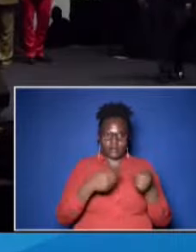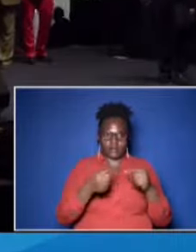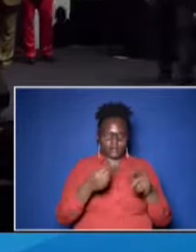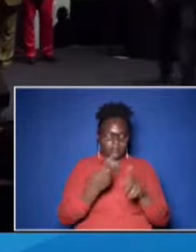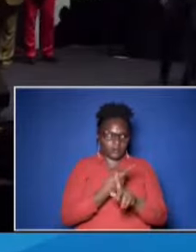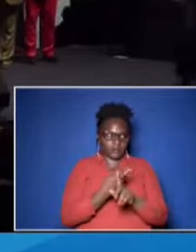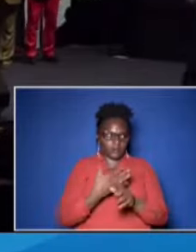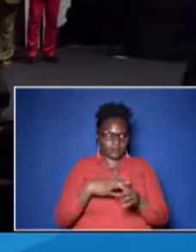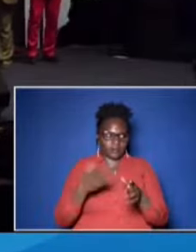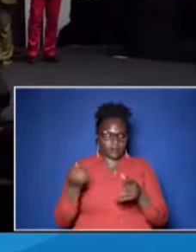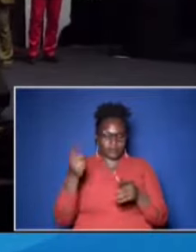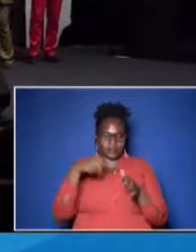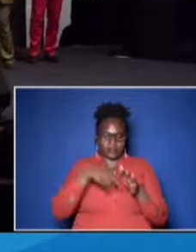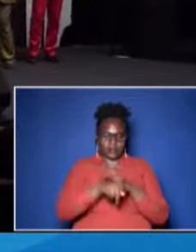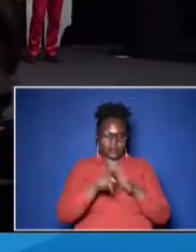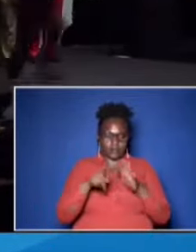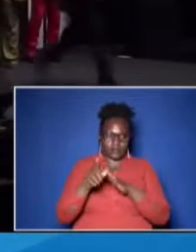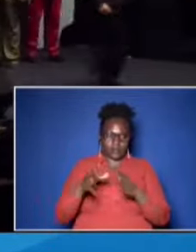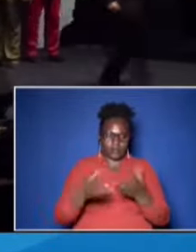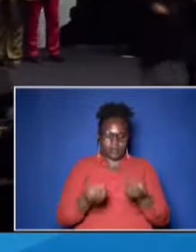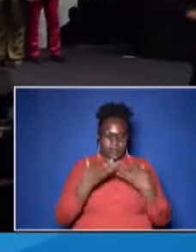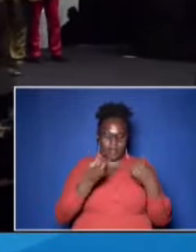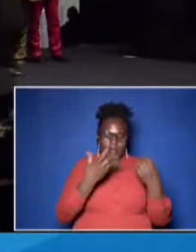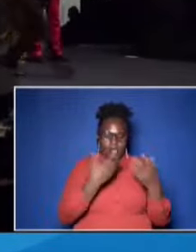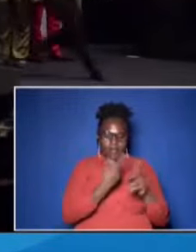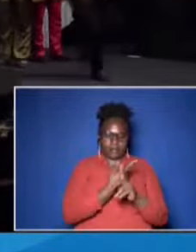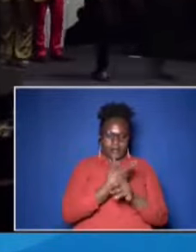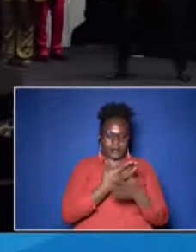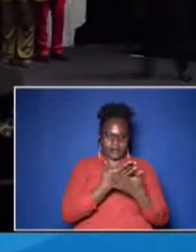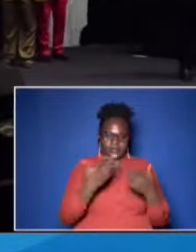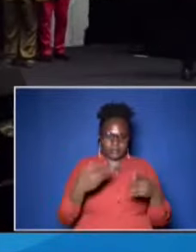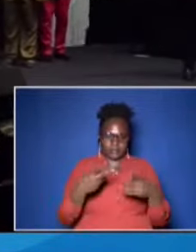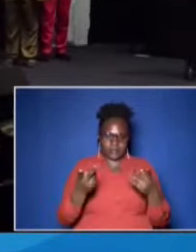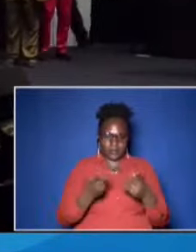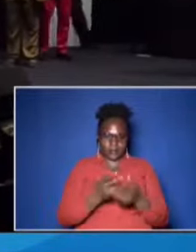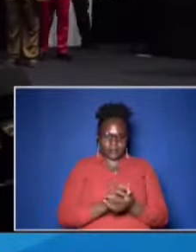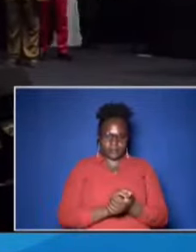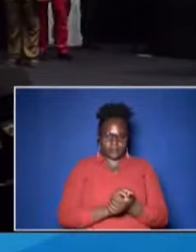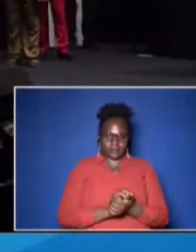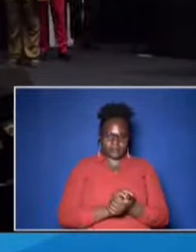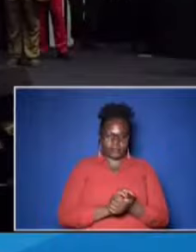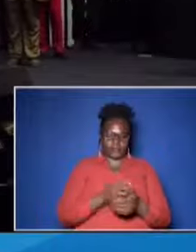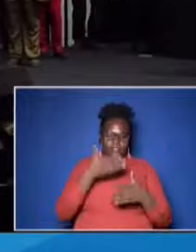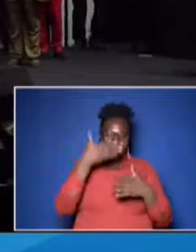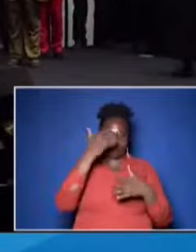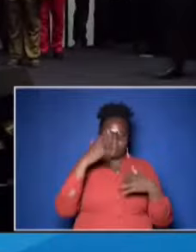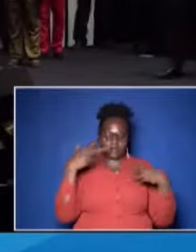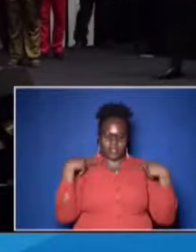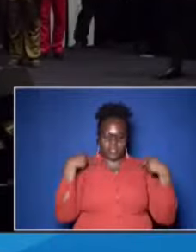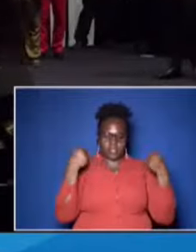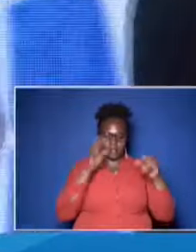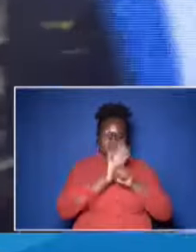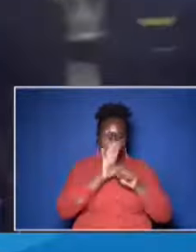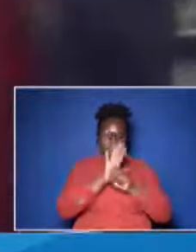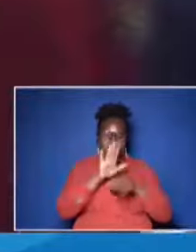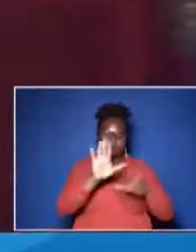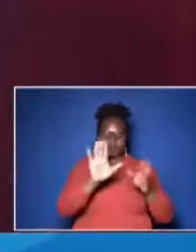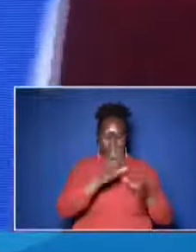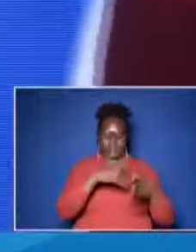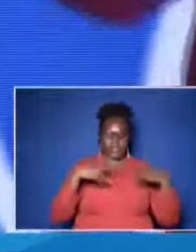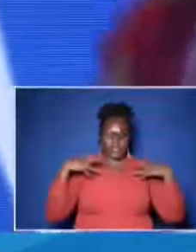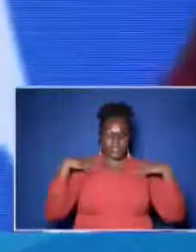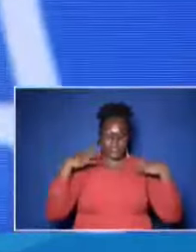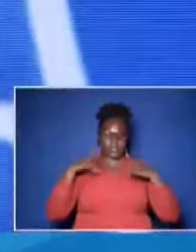Marie get down there there's Miracles happening all over the place God is healing many of you lift your hands receive your